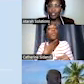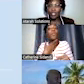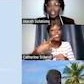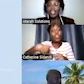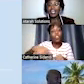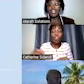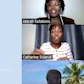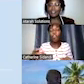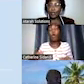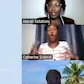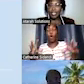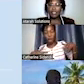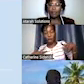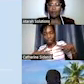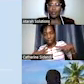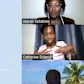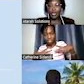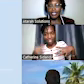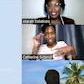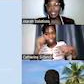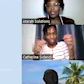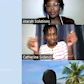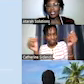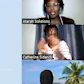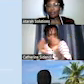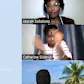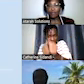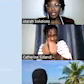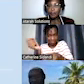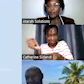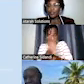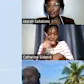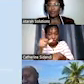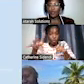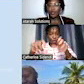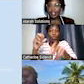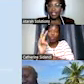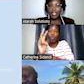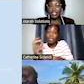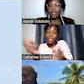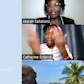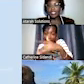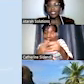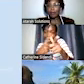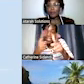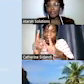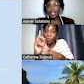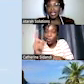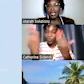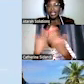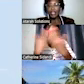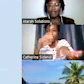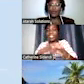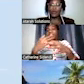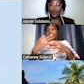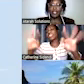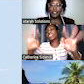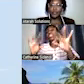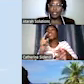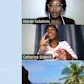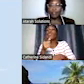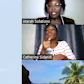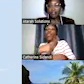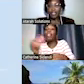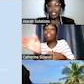whatever vacation, this August, book 2 nights and get 1 night for free. So if you go on a Thursday, you can stay up to Sunday. If you go